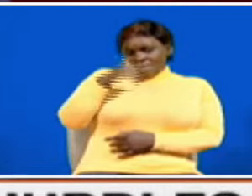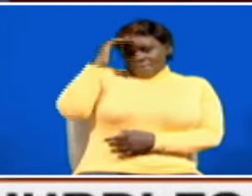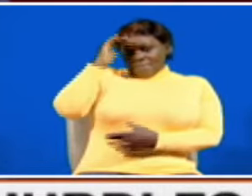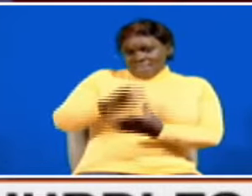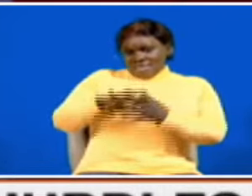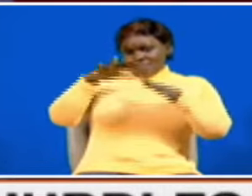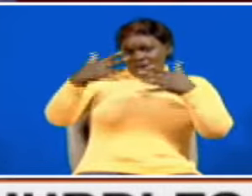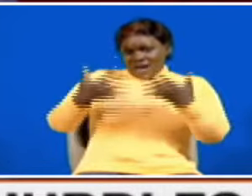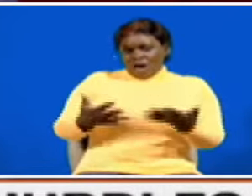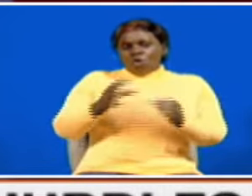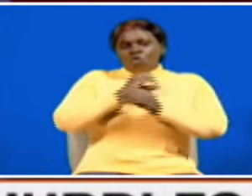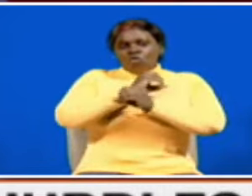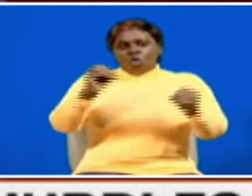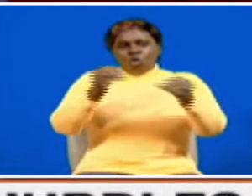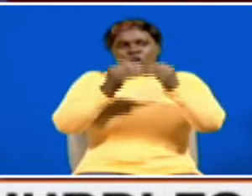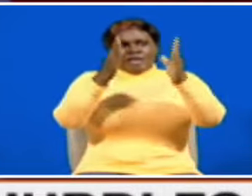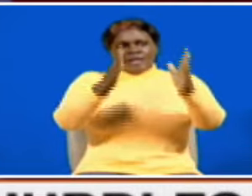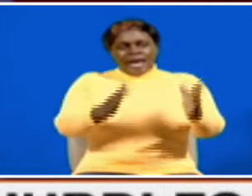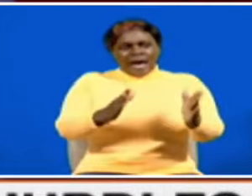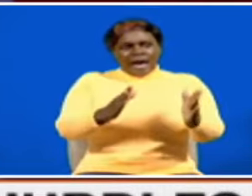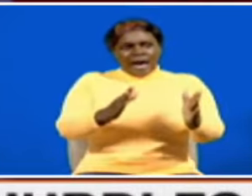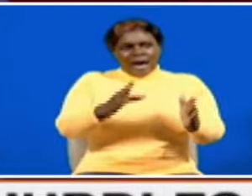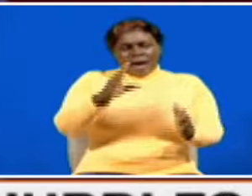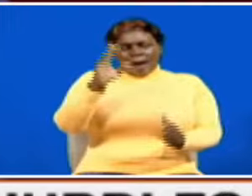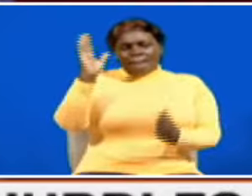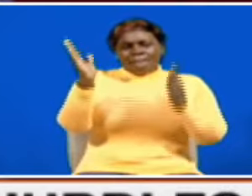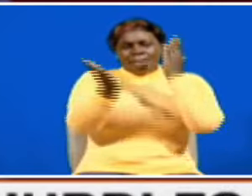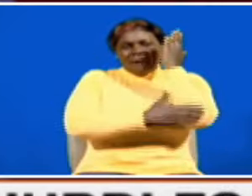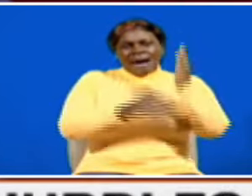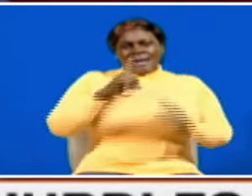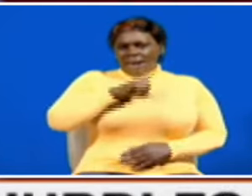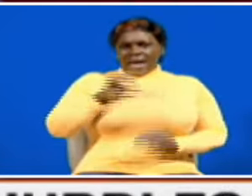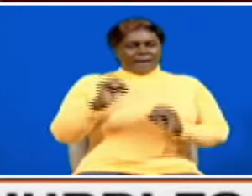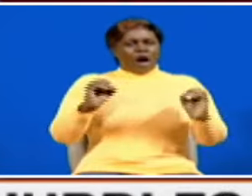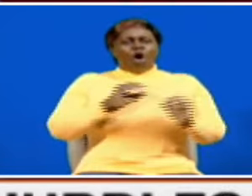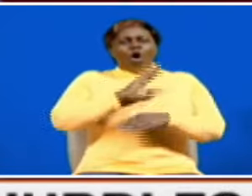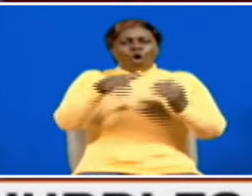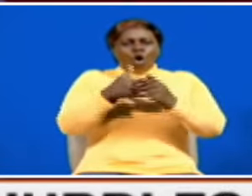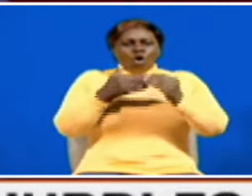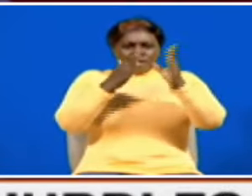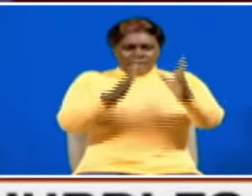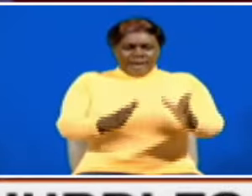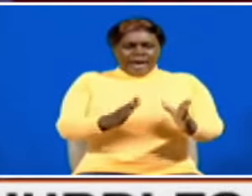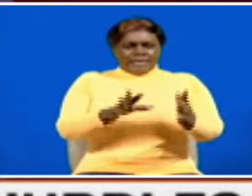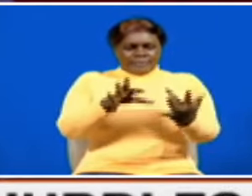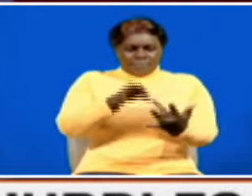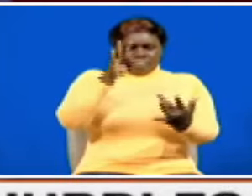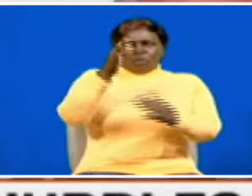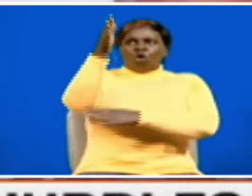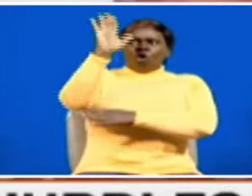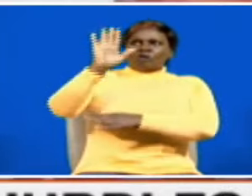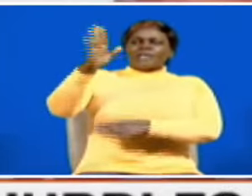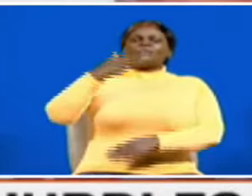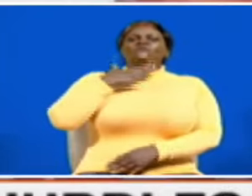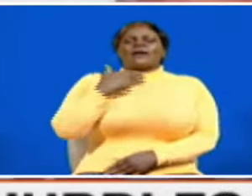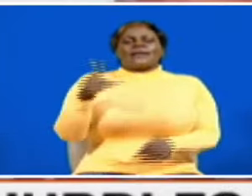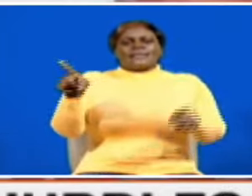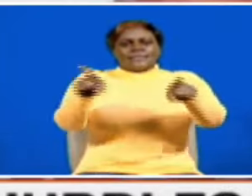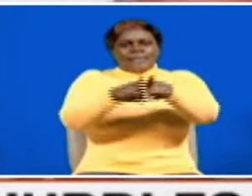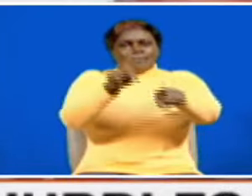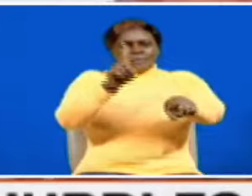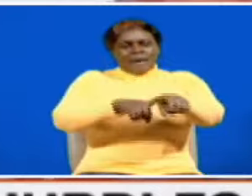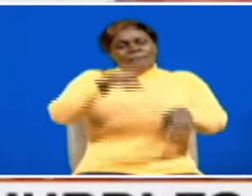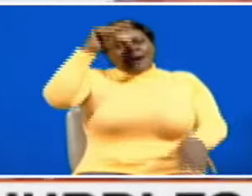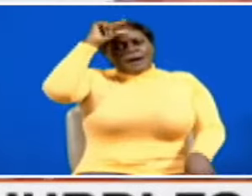naamini hakuna kiongozi anachaguliwa kwa bahati mbaya. Kila kiongozi anachaguliwa kwa mapenzi ya Mungu. Meanwhile,